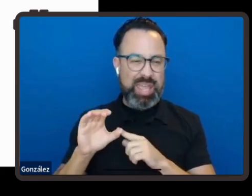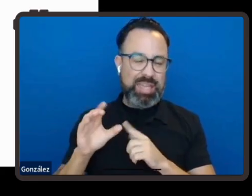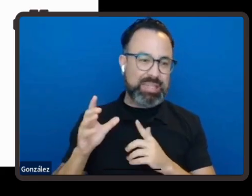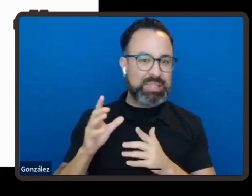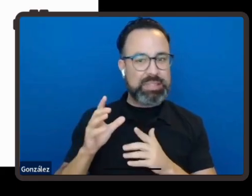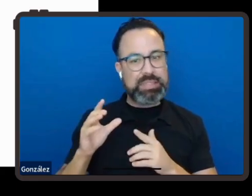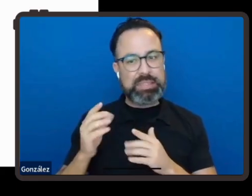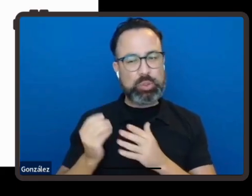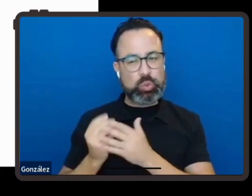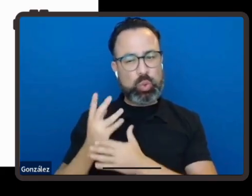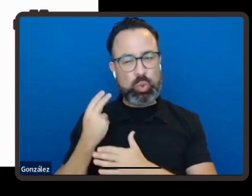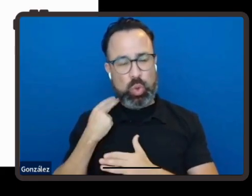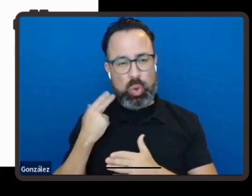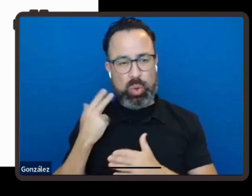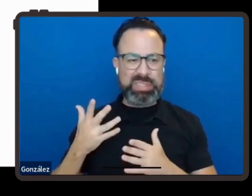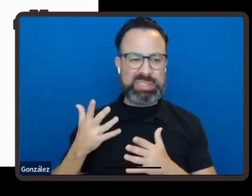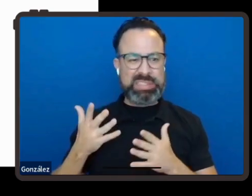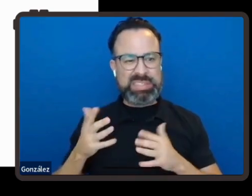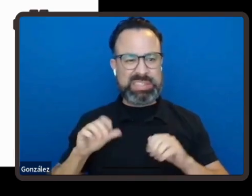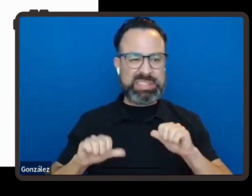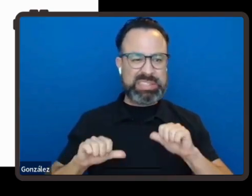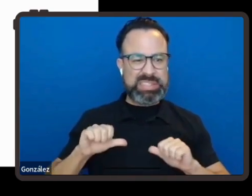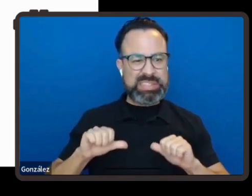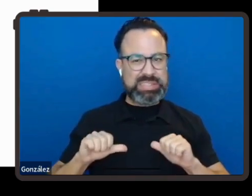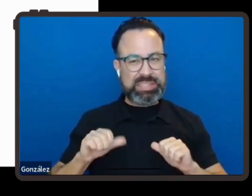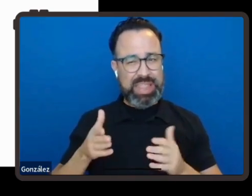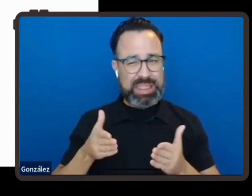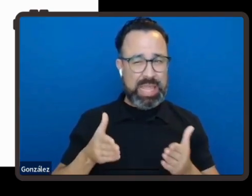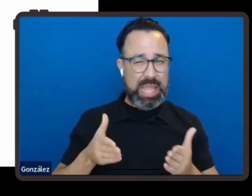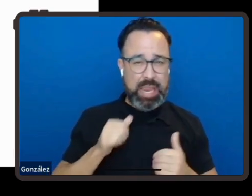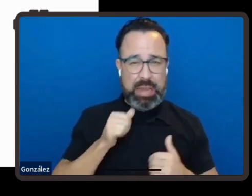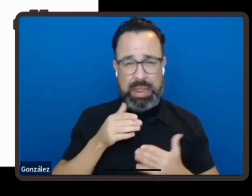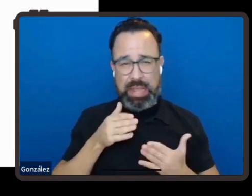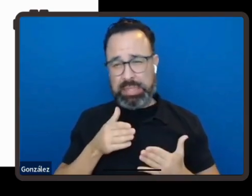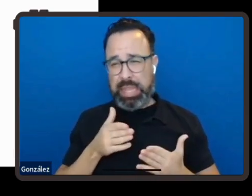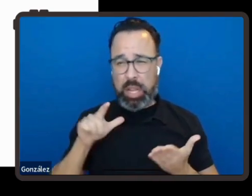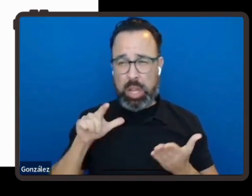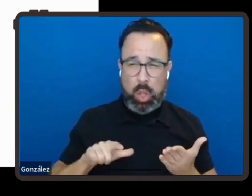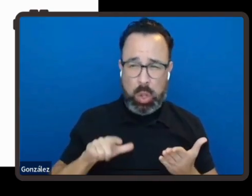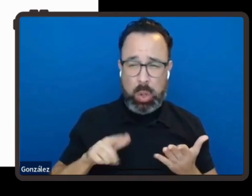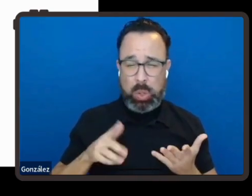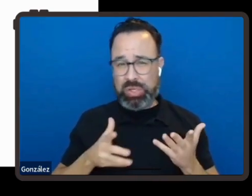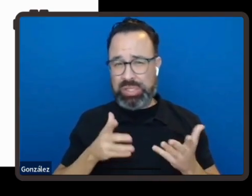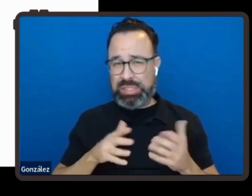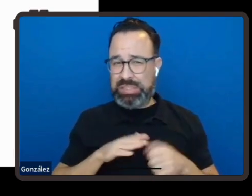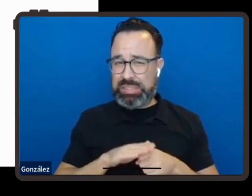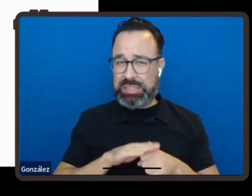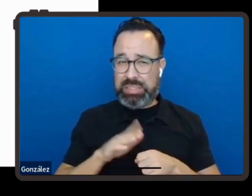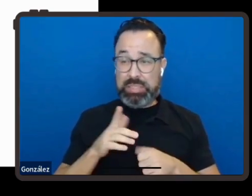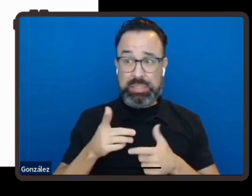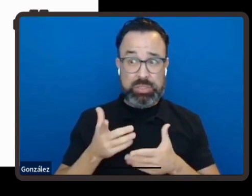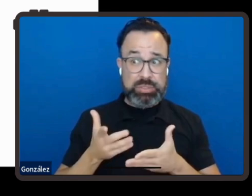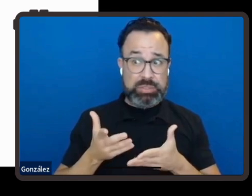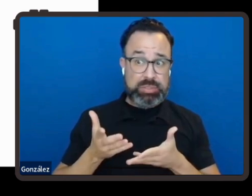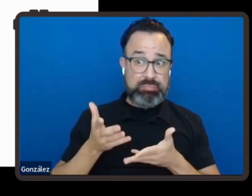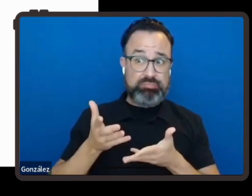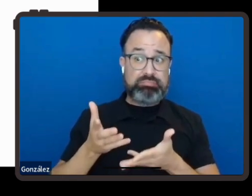quite there, but it's not quite low enough. Do you treat? Do you not treat? So the big thing is